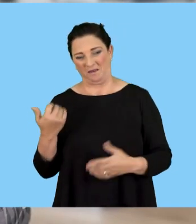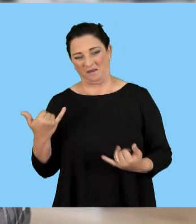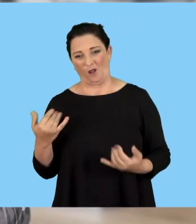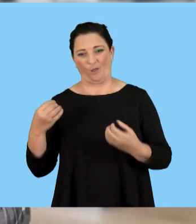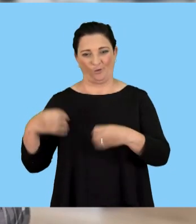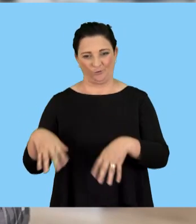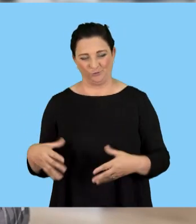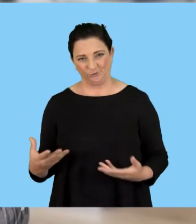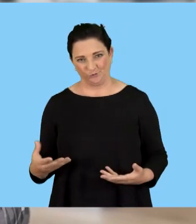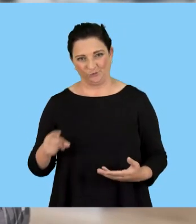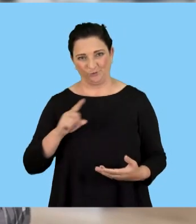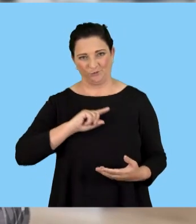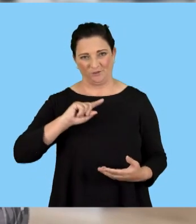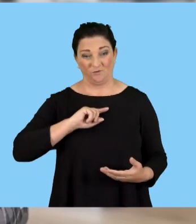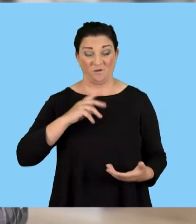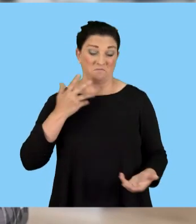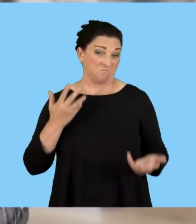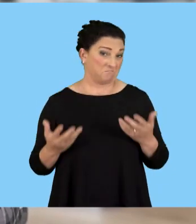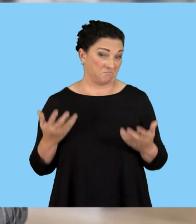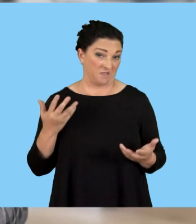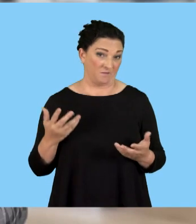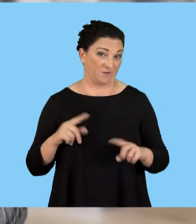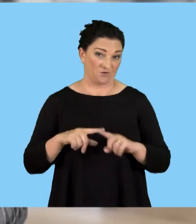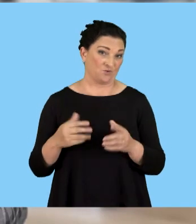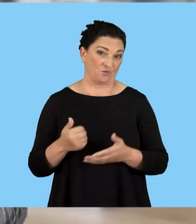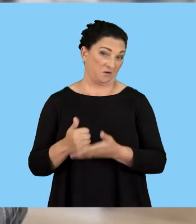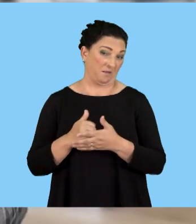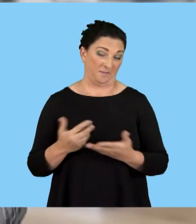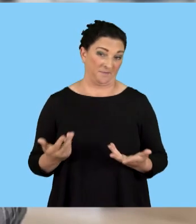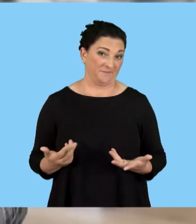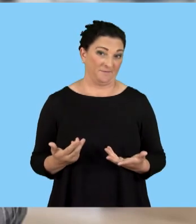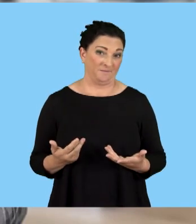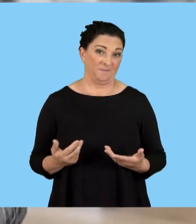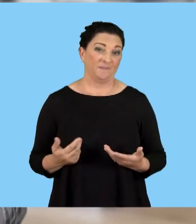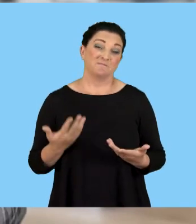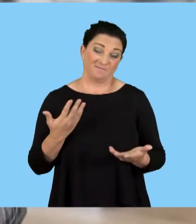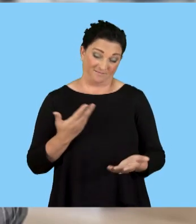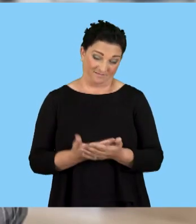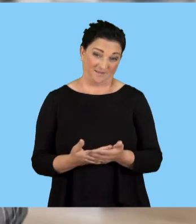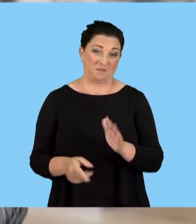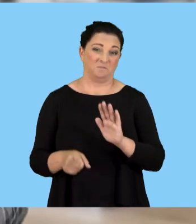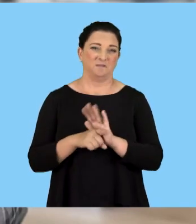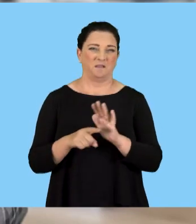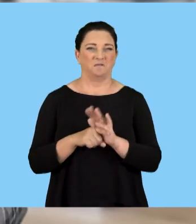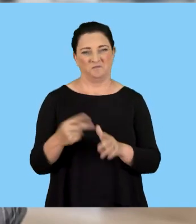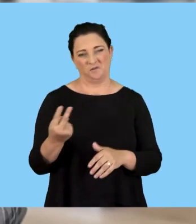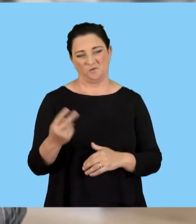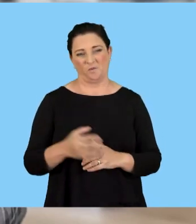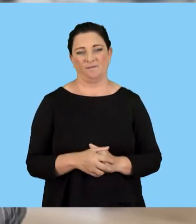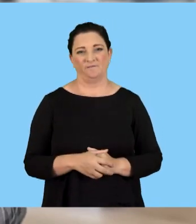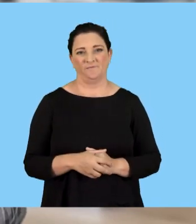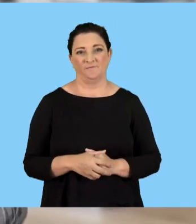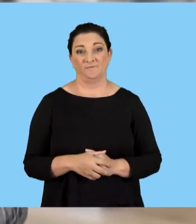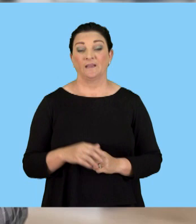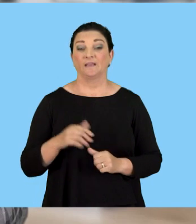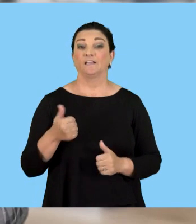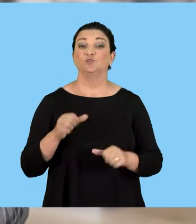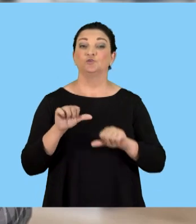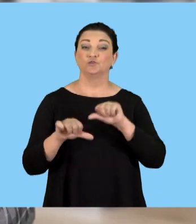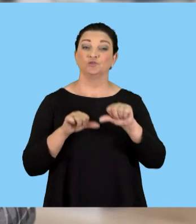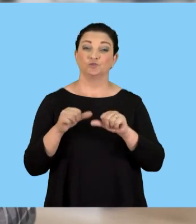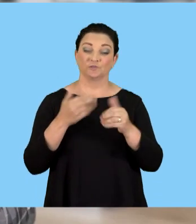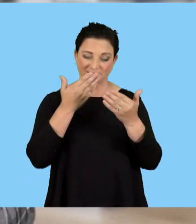and services, resulting in decrease in sales, whereas the business has contributed money towards the community. So the business can